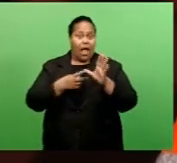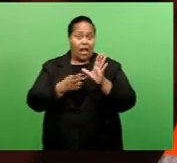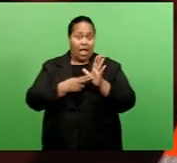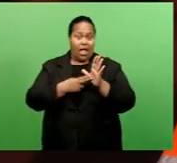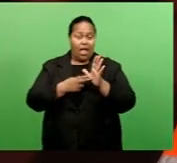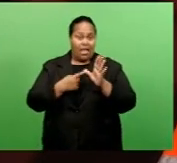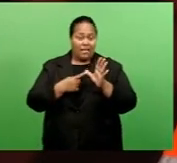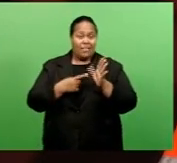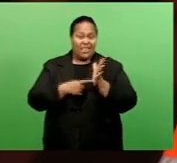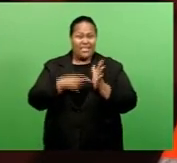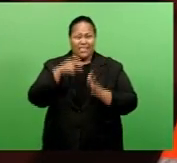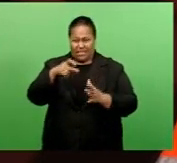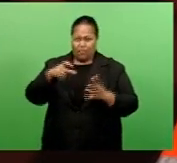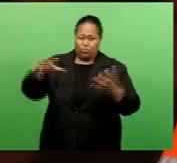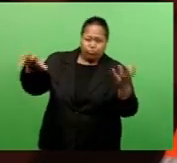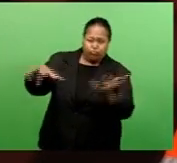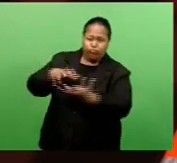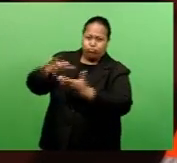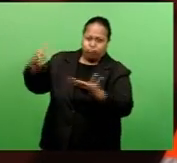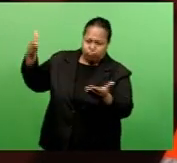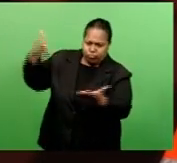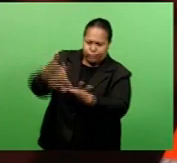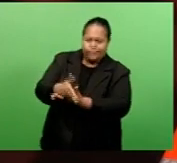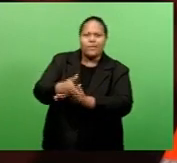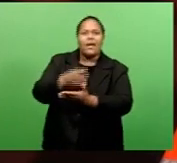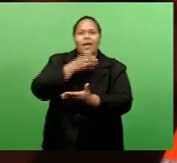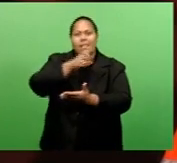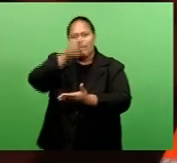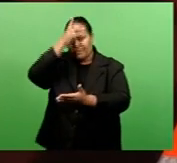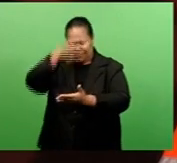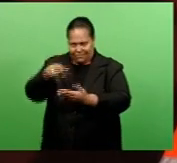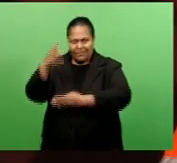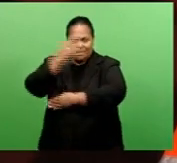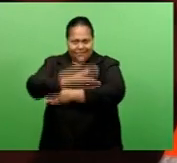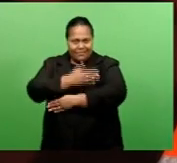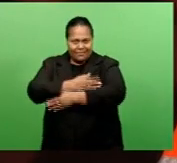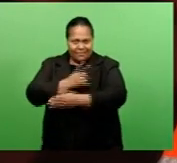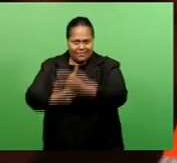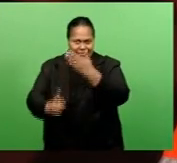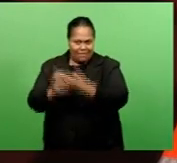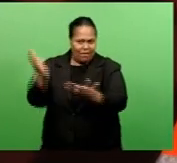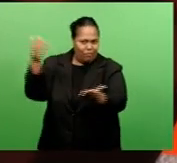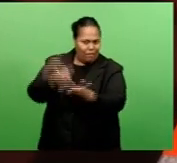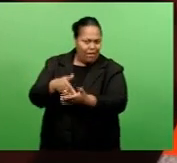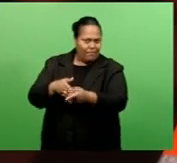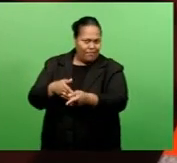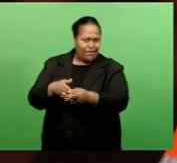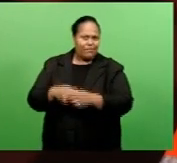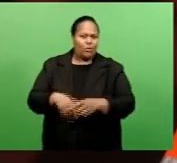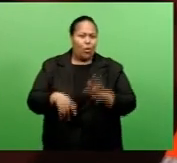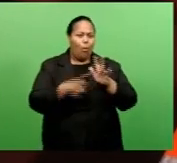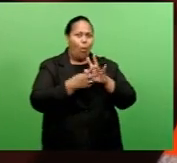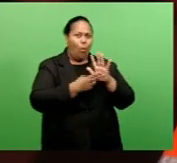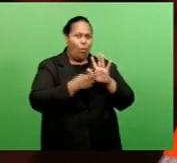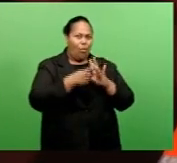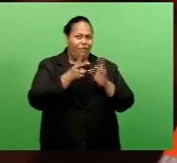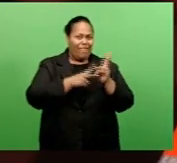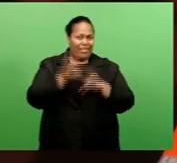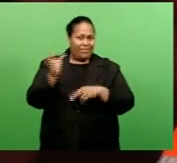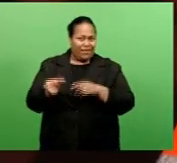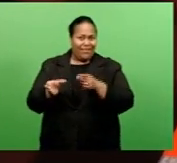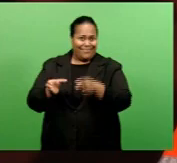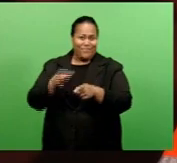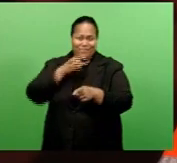tonight. I was just speaking with Sikoa Watu, who is originally from Ono a while ago. He says right now they